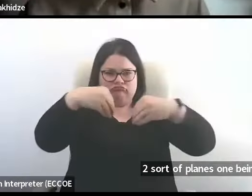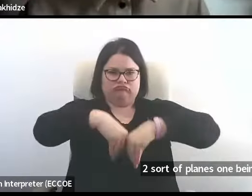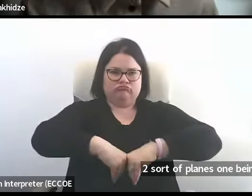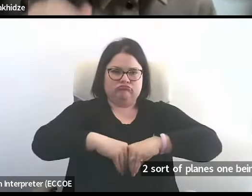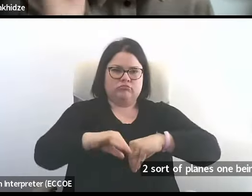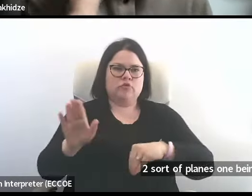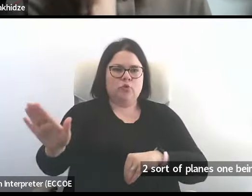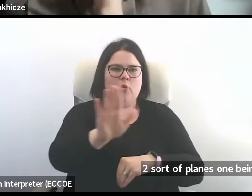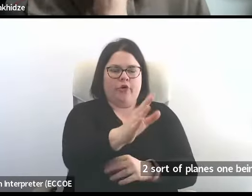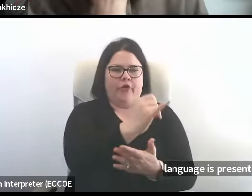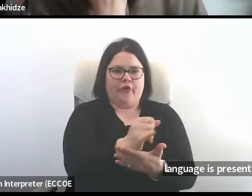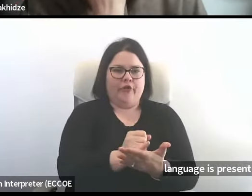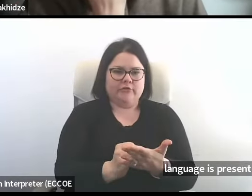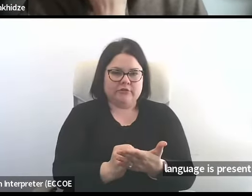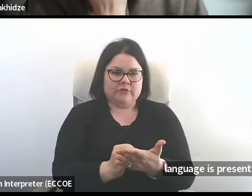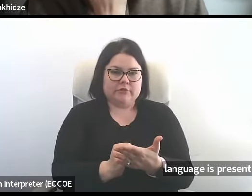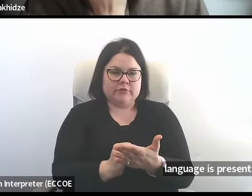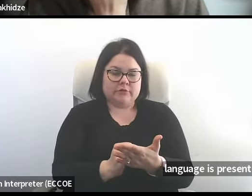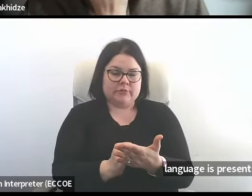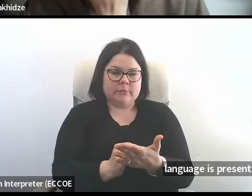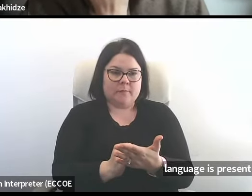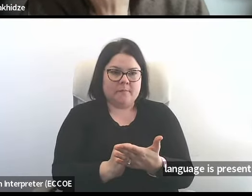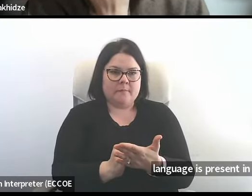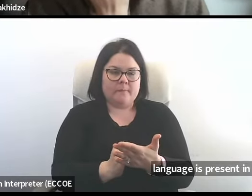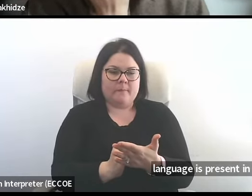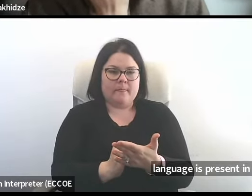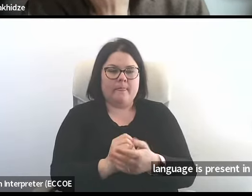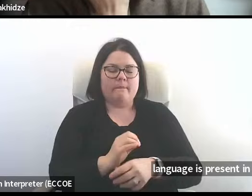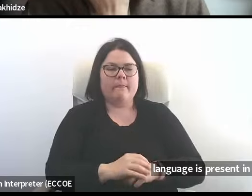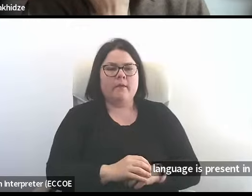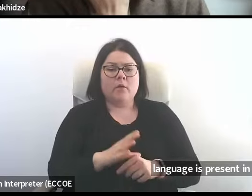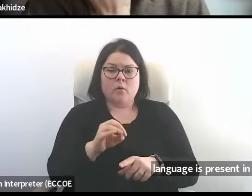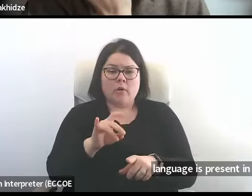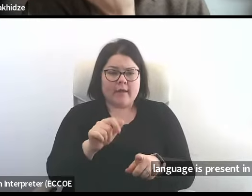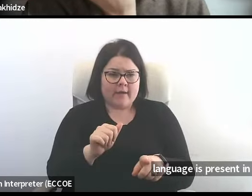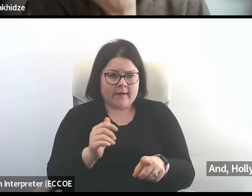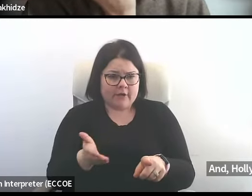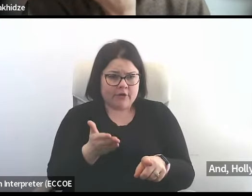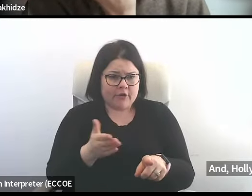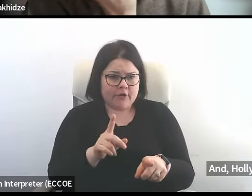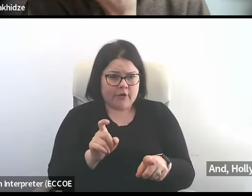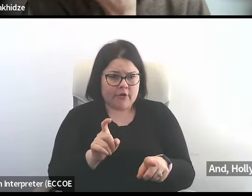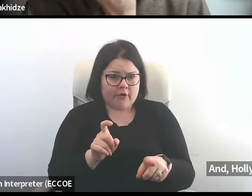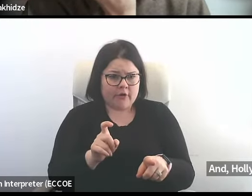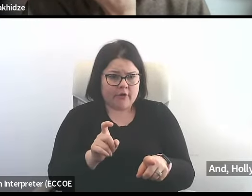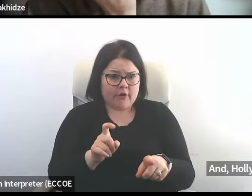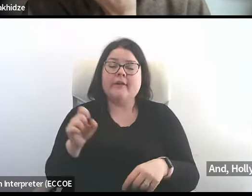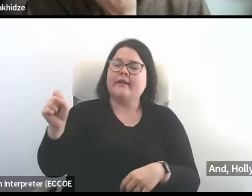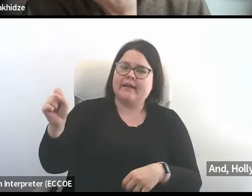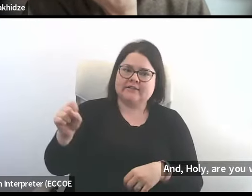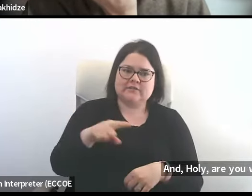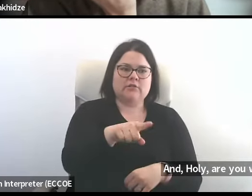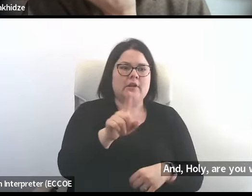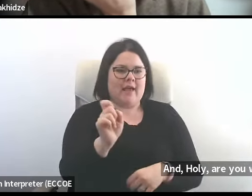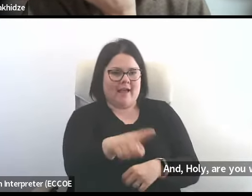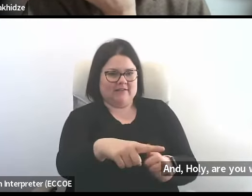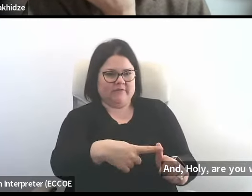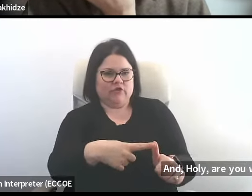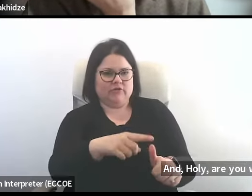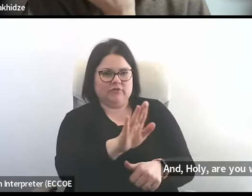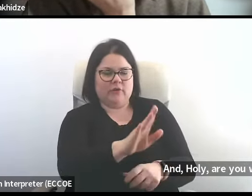of both of you. And Olia, are you with us? Yes. So I will ask you first.